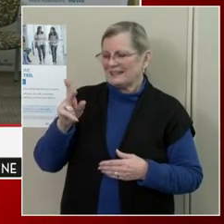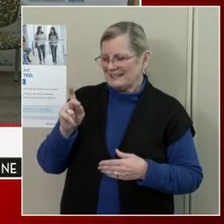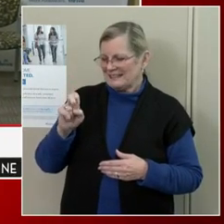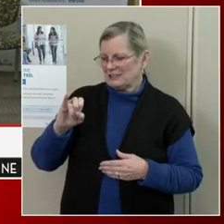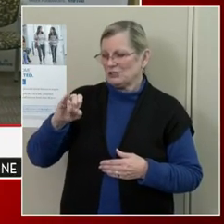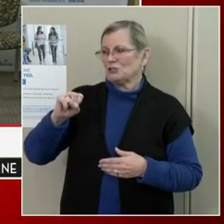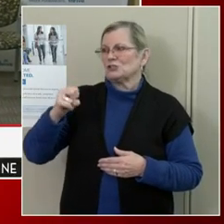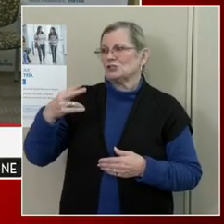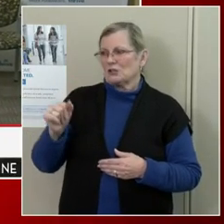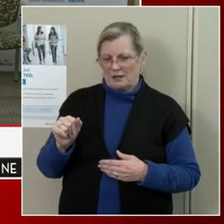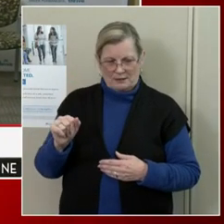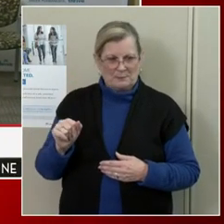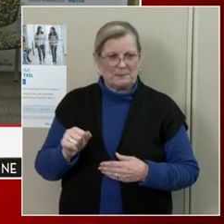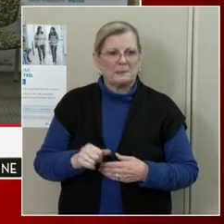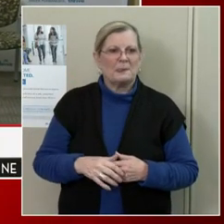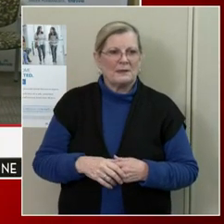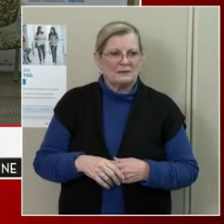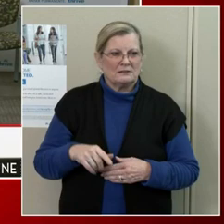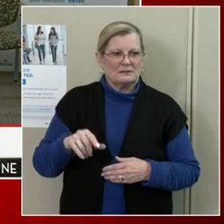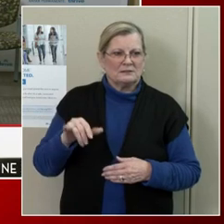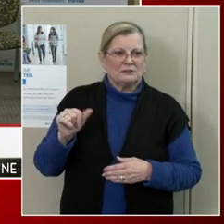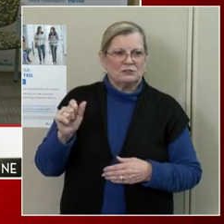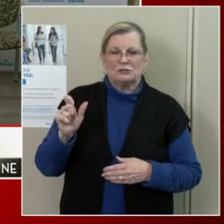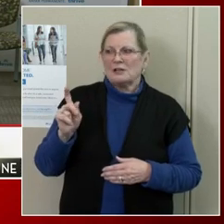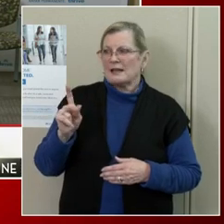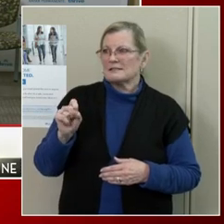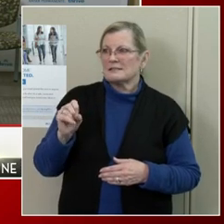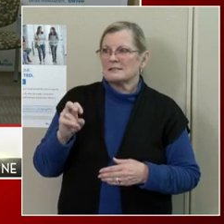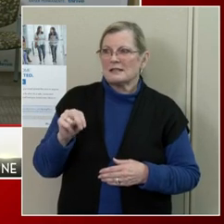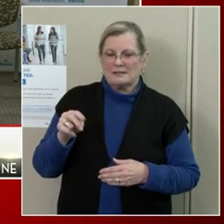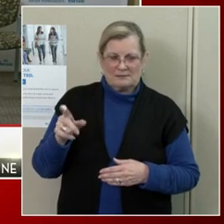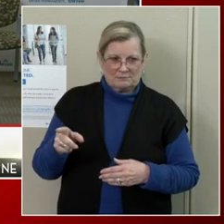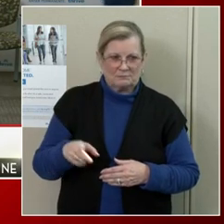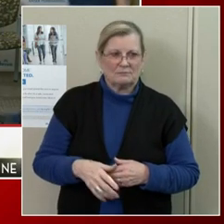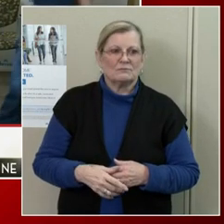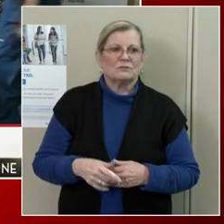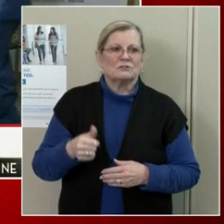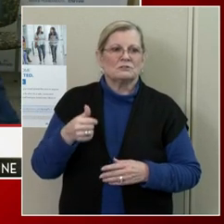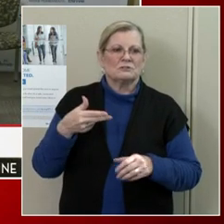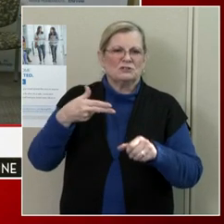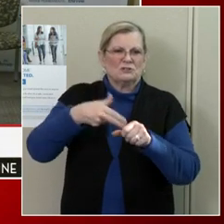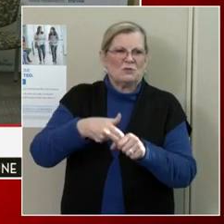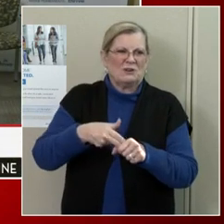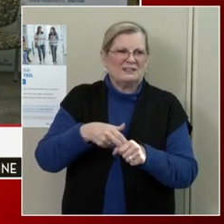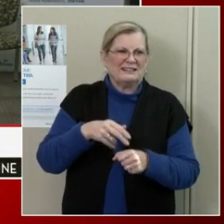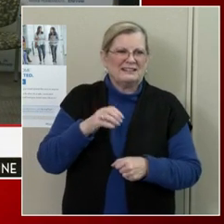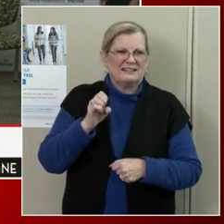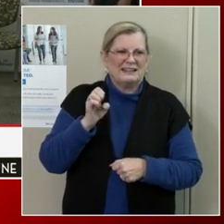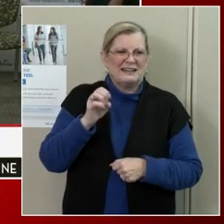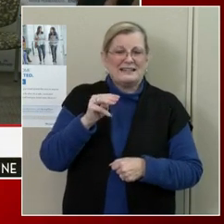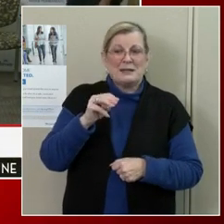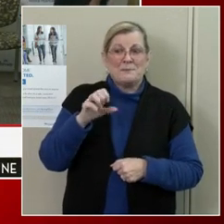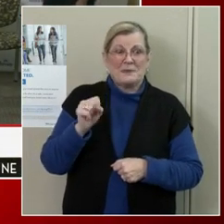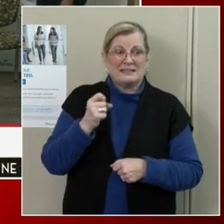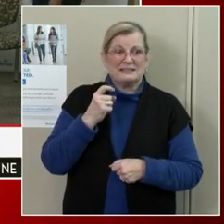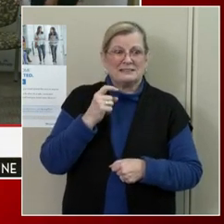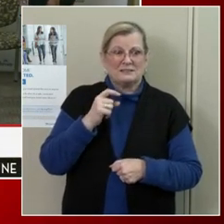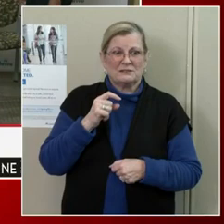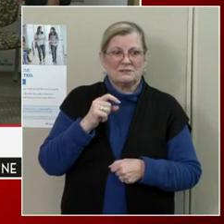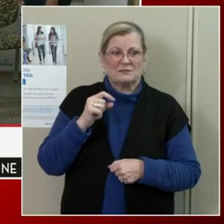Fire and EMS Department in DC in 2003 and is assigned to the department's Homeland Security Division.